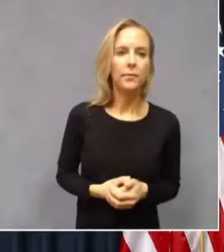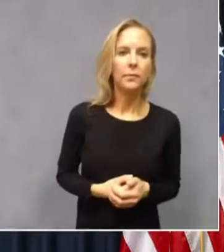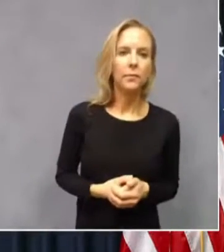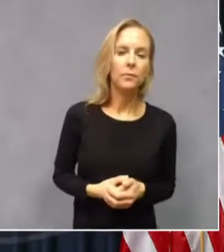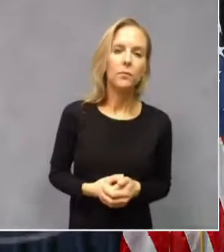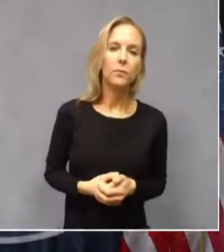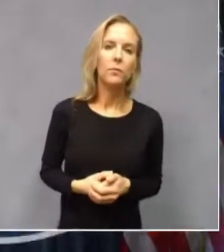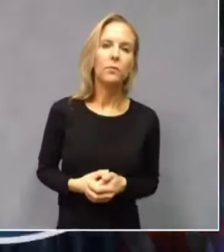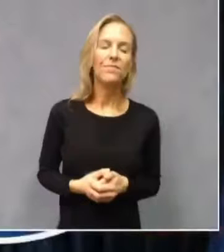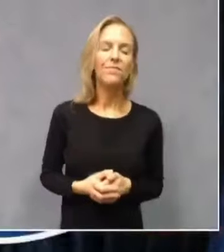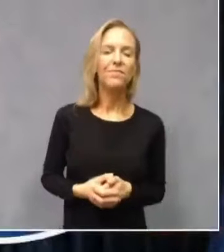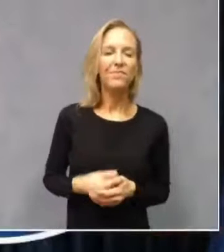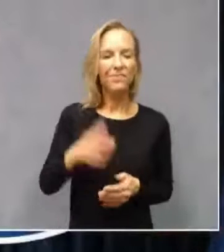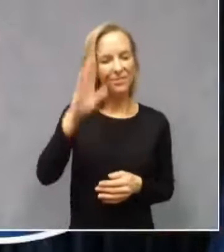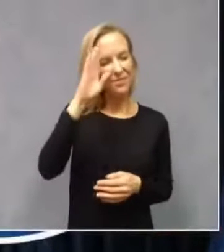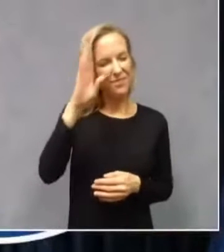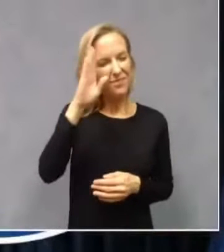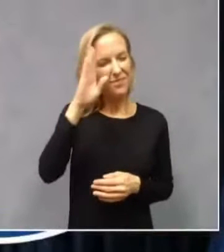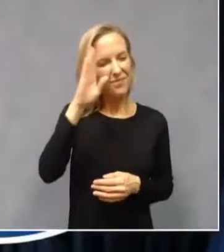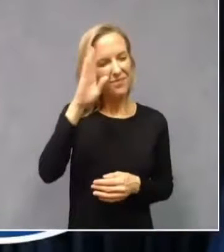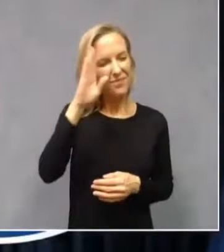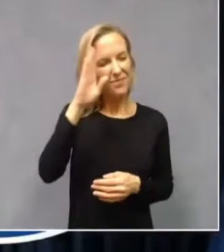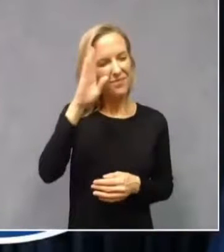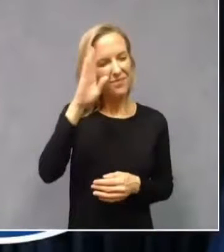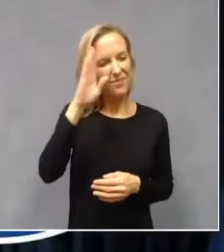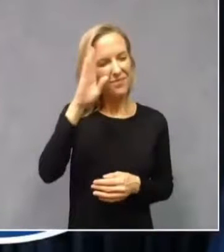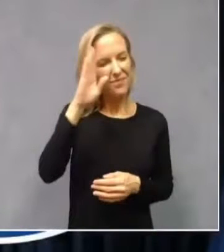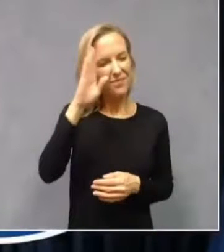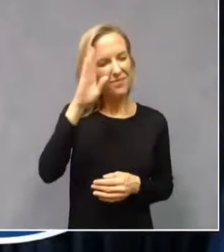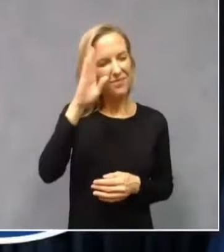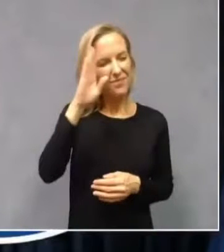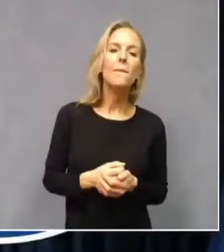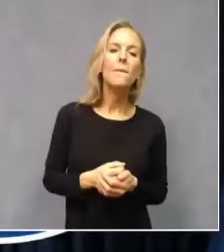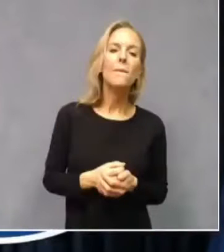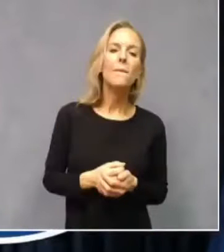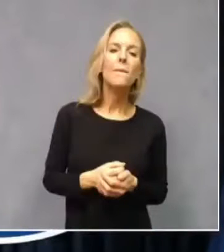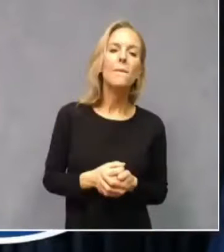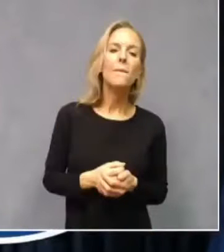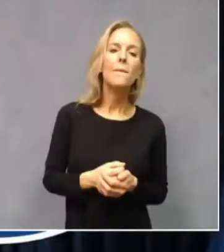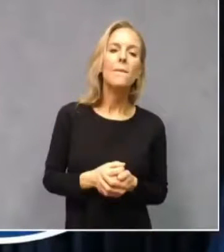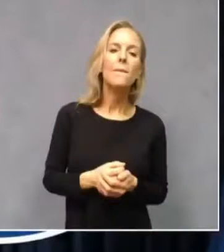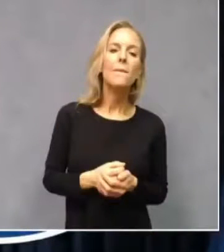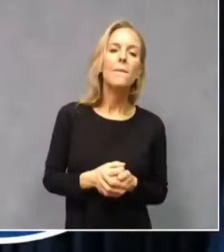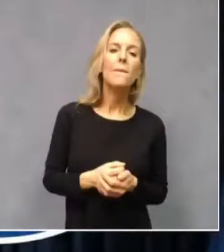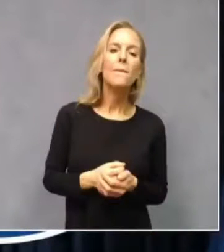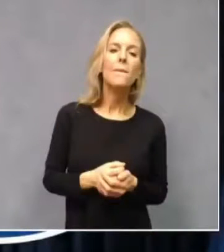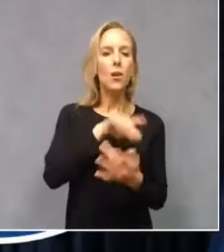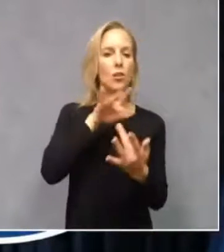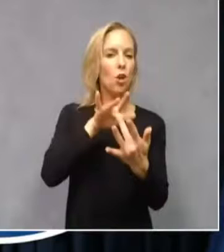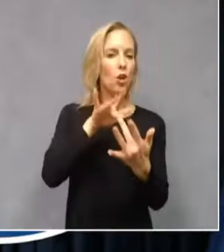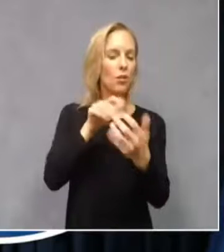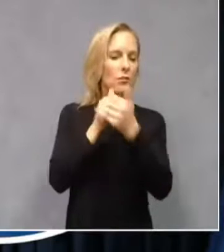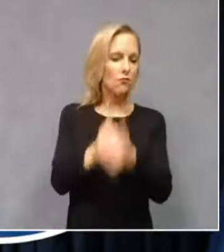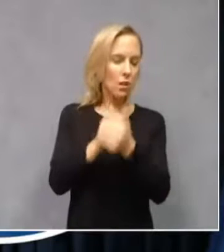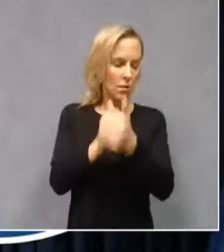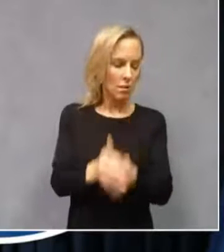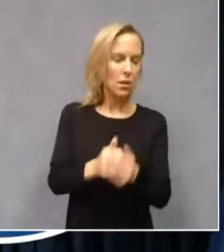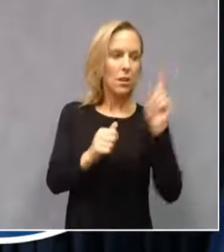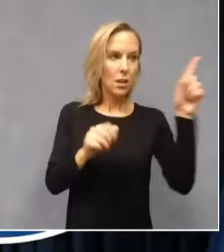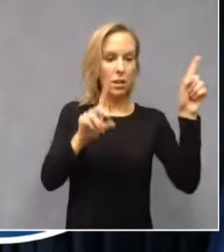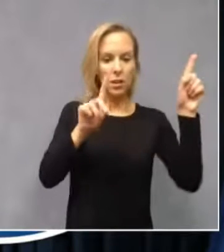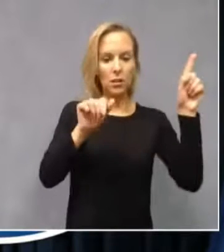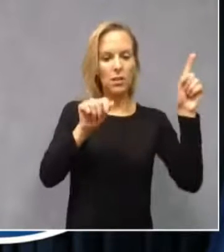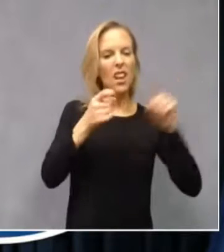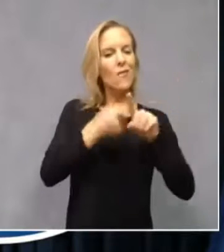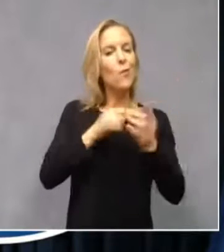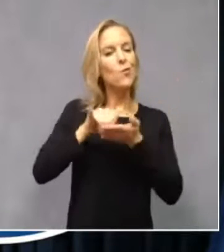Hi, Governor. So I want to ask about contact tracing, and I'm sure you've probably seen the data released by New York a few days